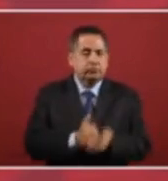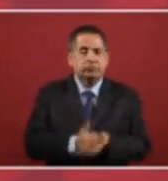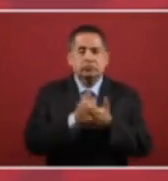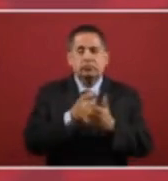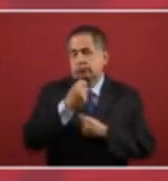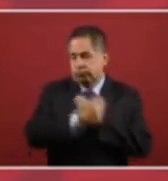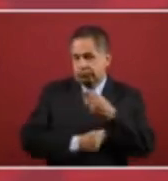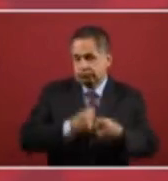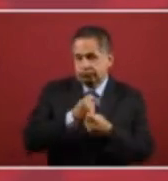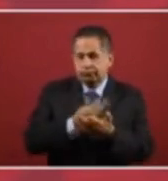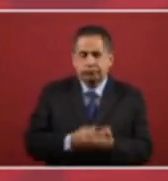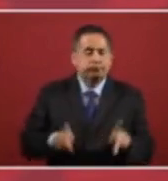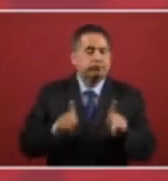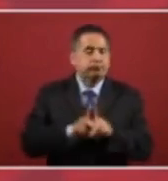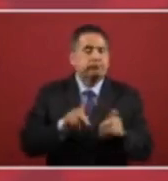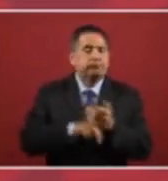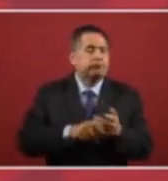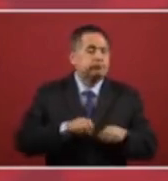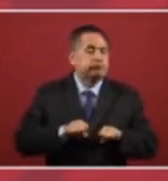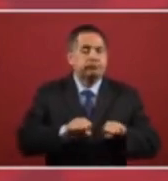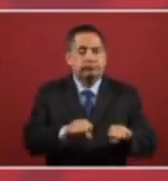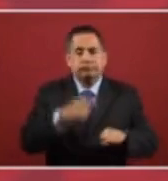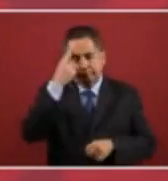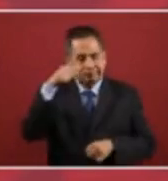and it's like a commercial,